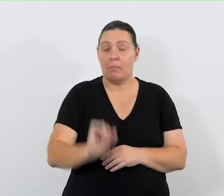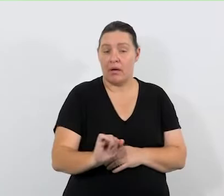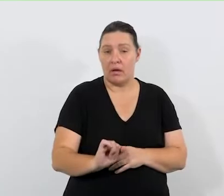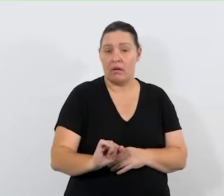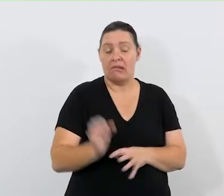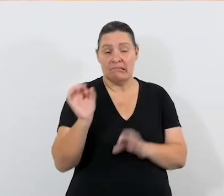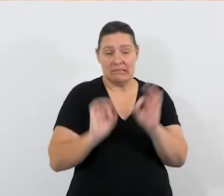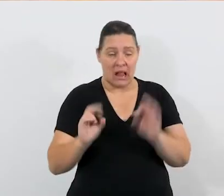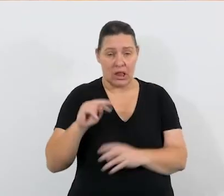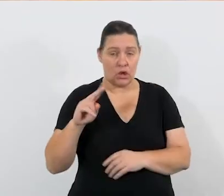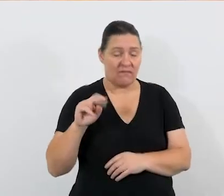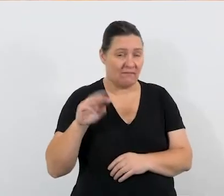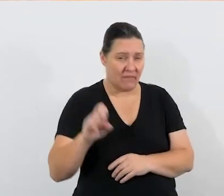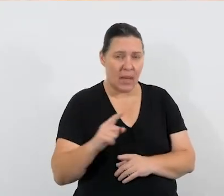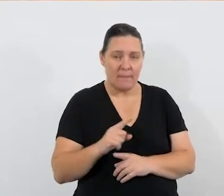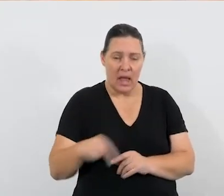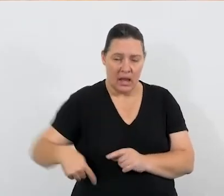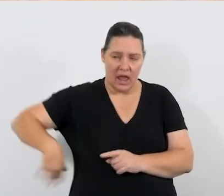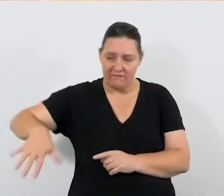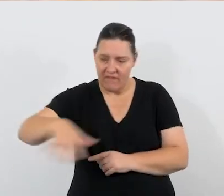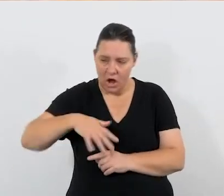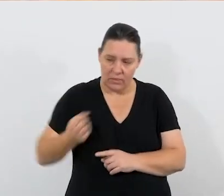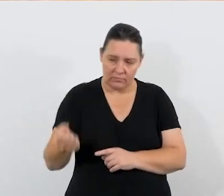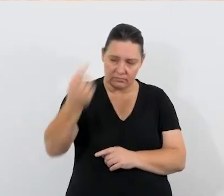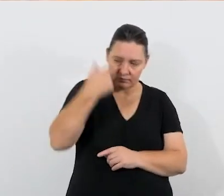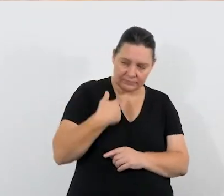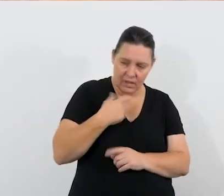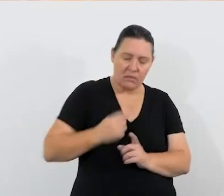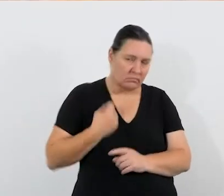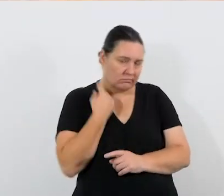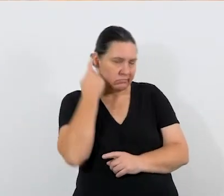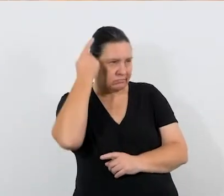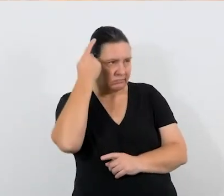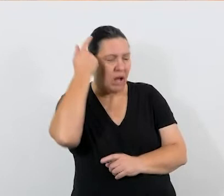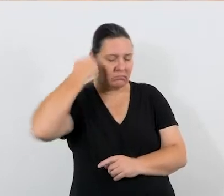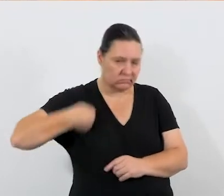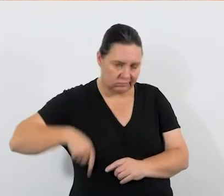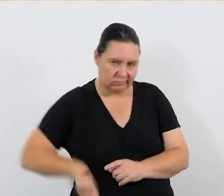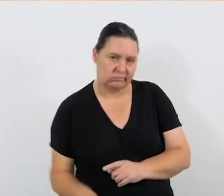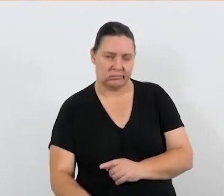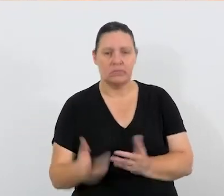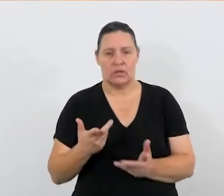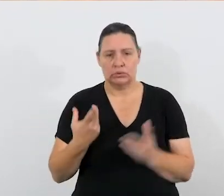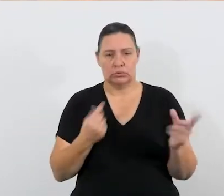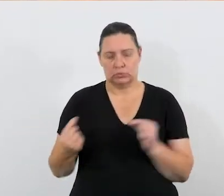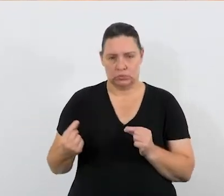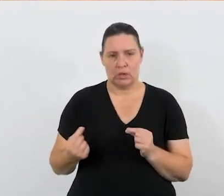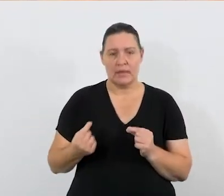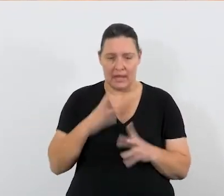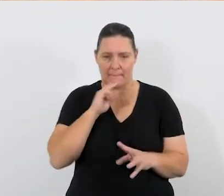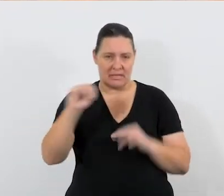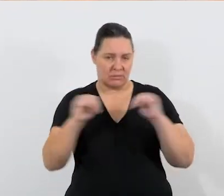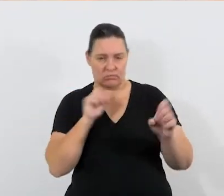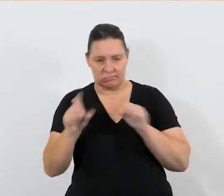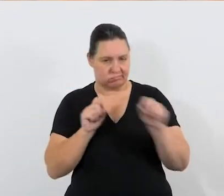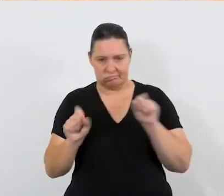the job of these nerve cells is to receive messages from the environment, carry it to the nervous system, and bring back reaction. That is all they